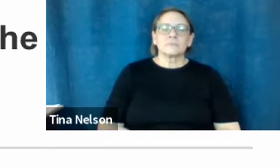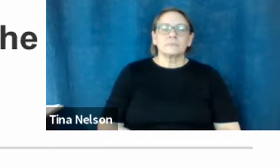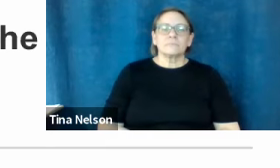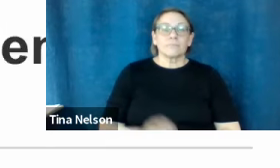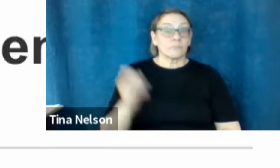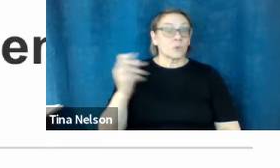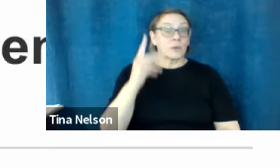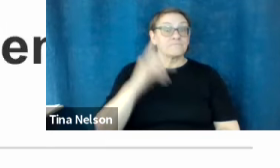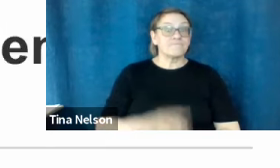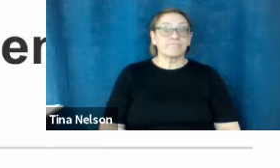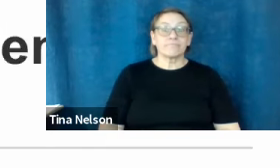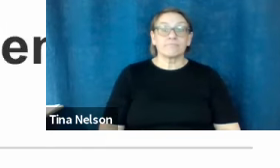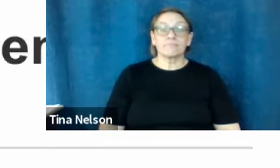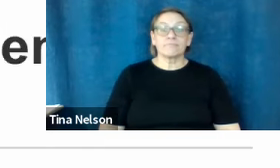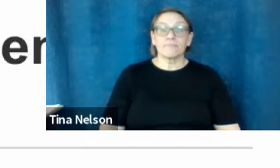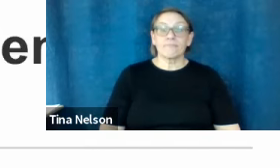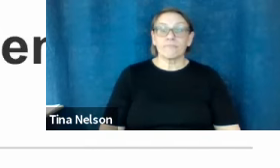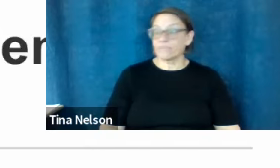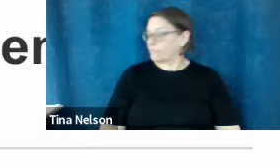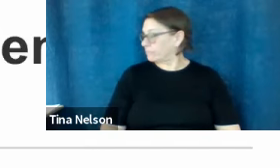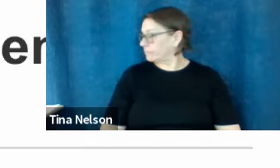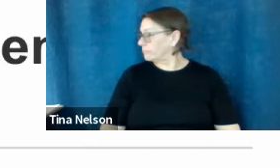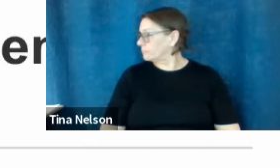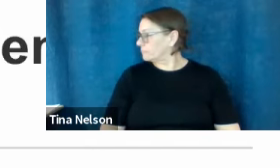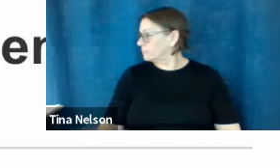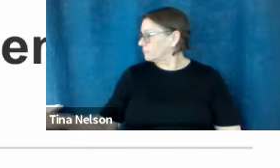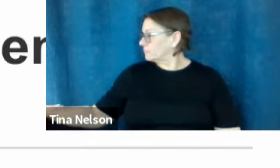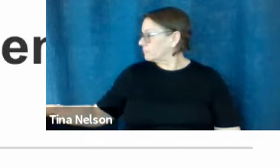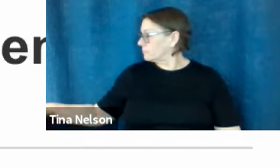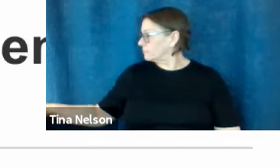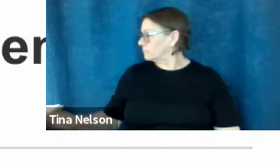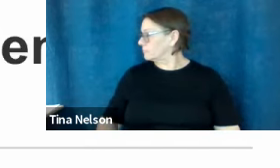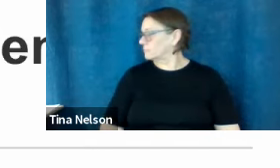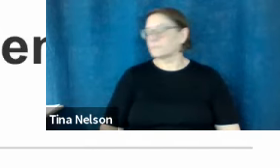Okay, moving on. Let's see here.